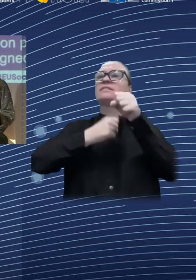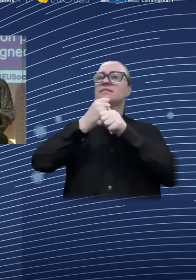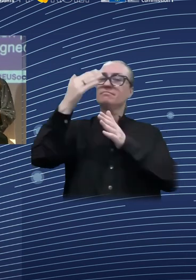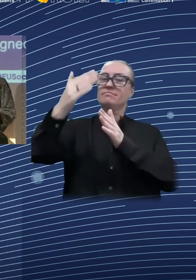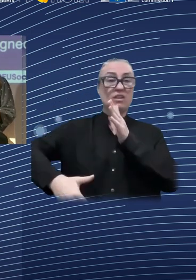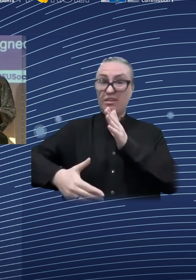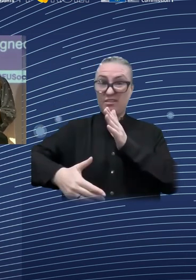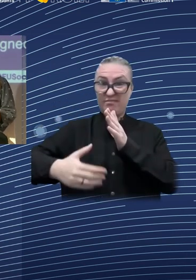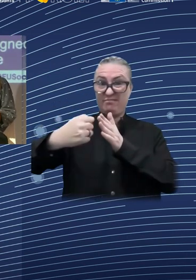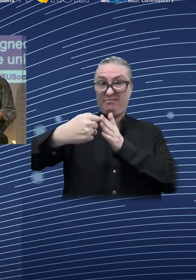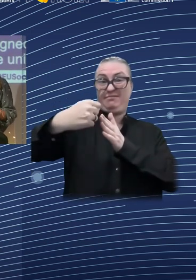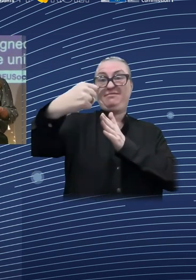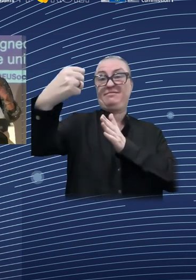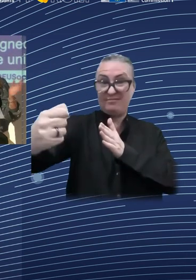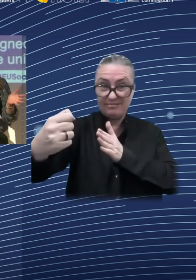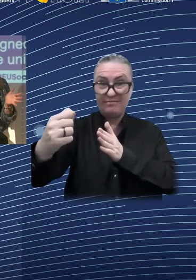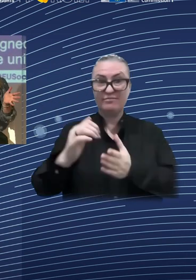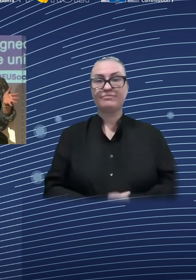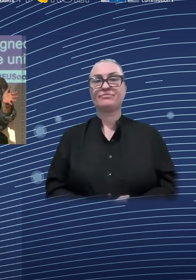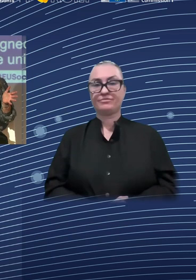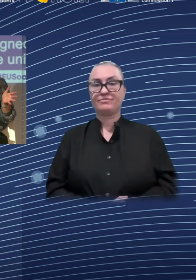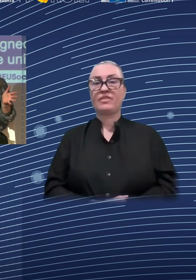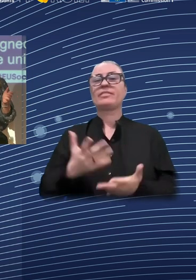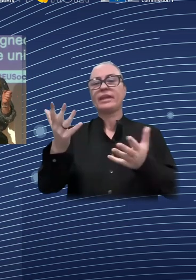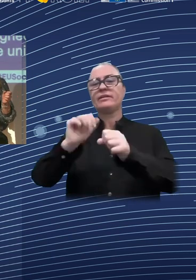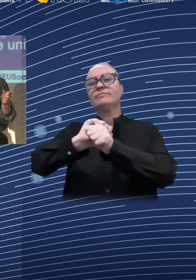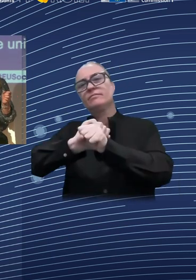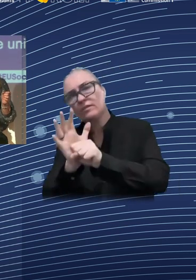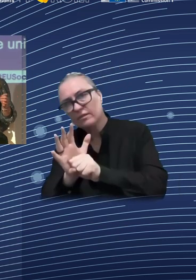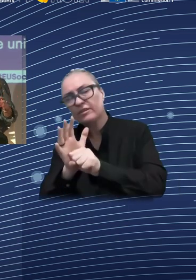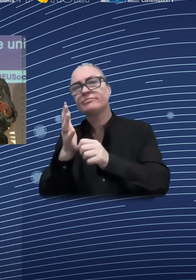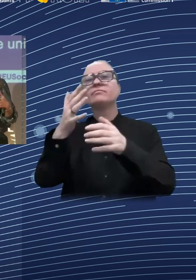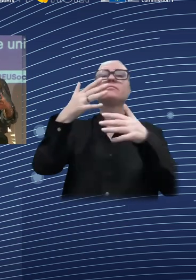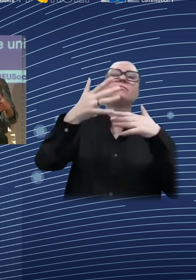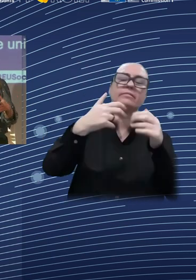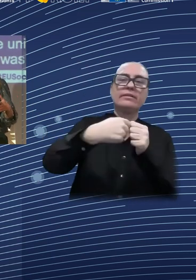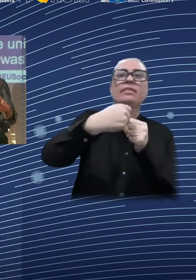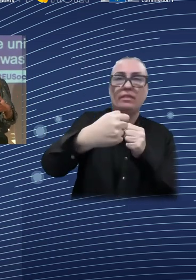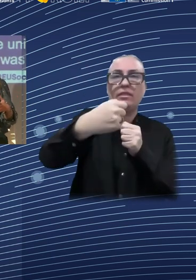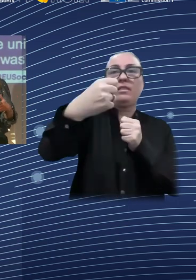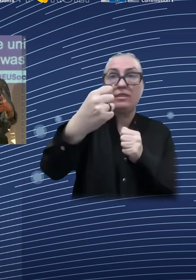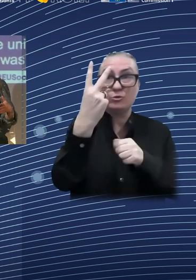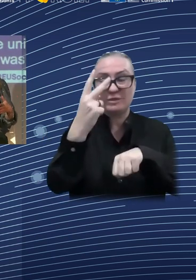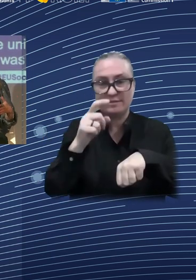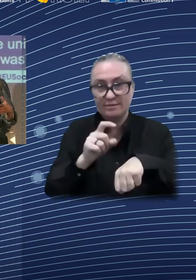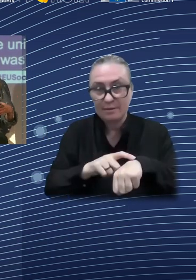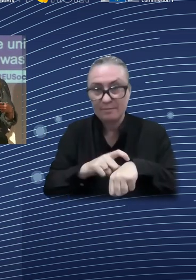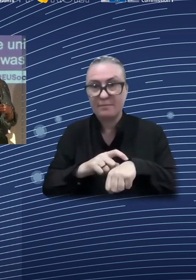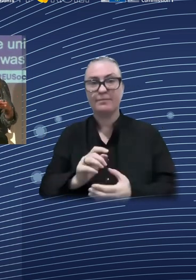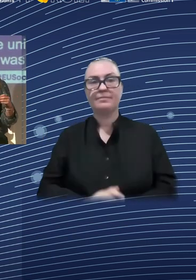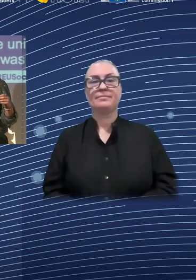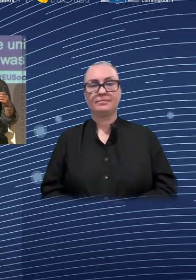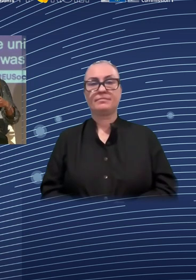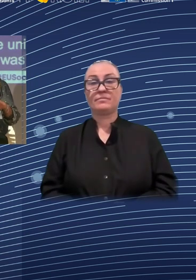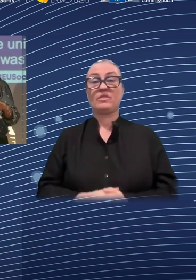intelligence. And all of this was about changing the way how